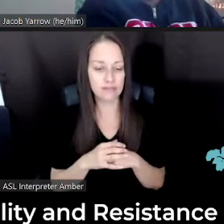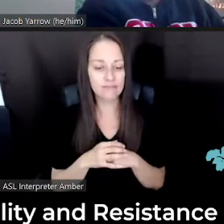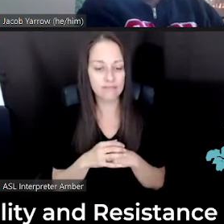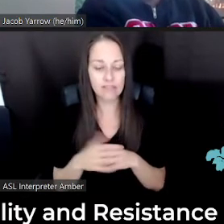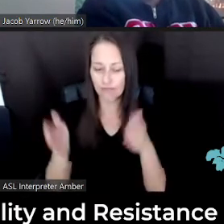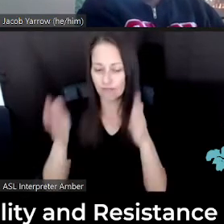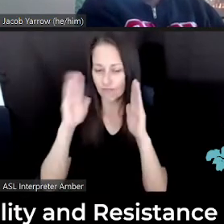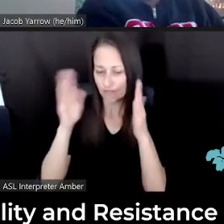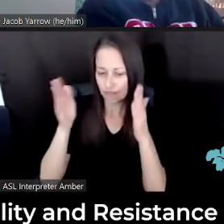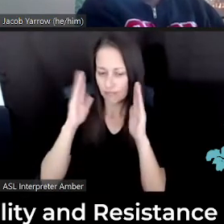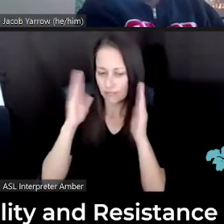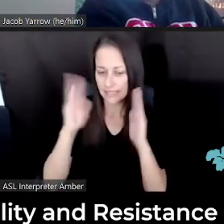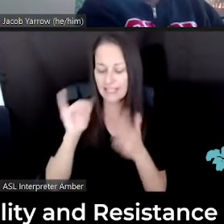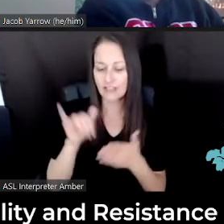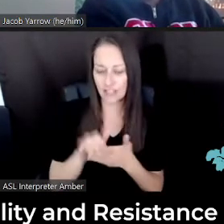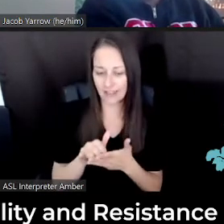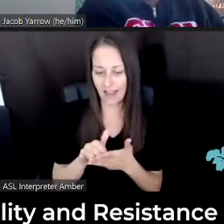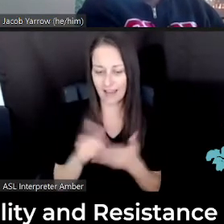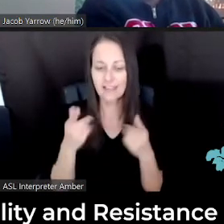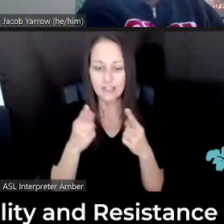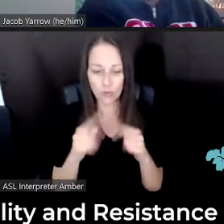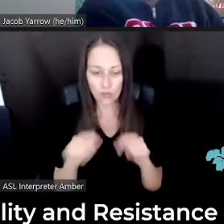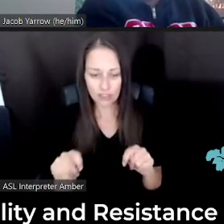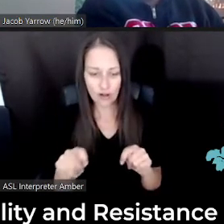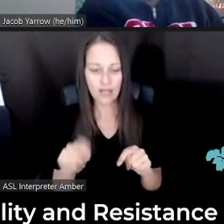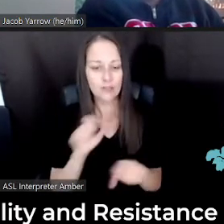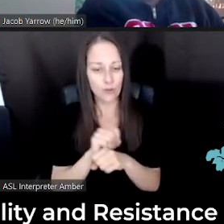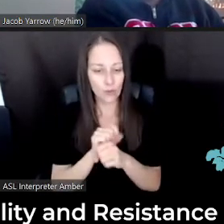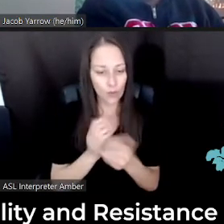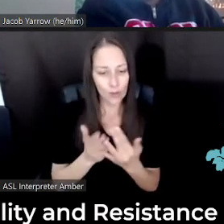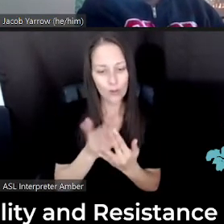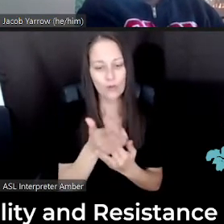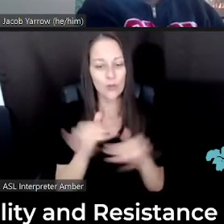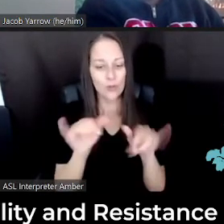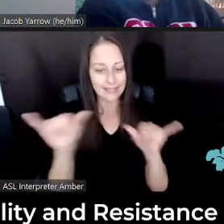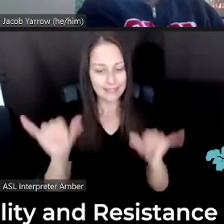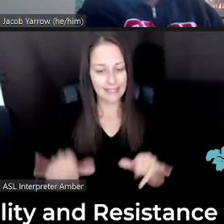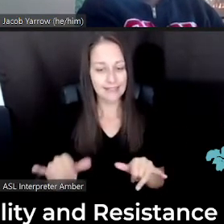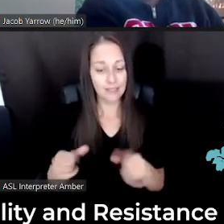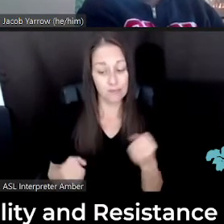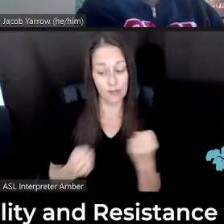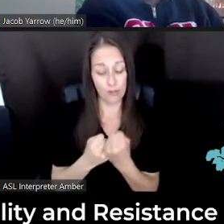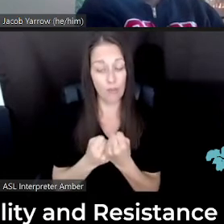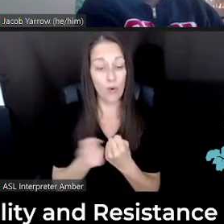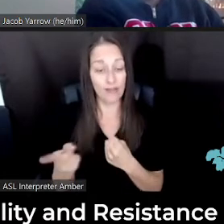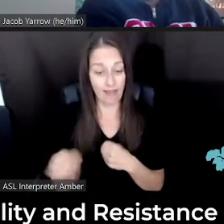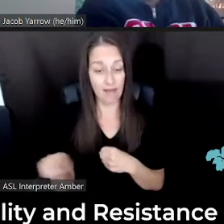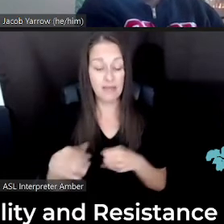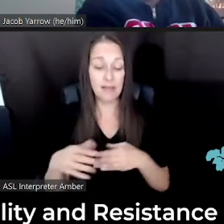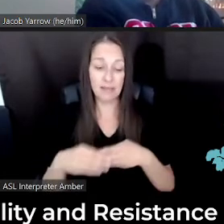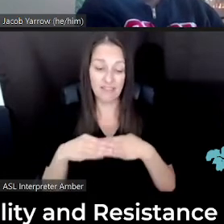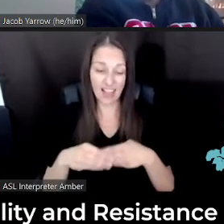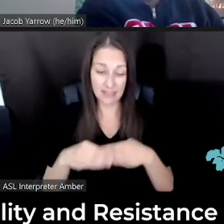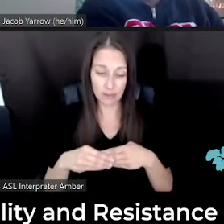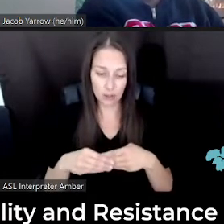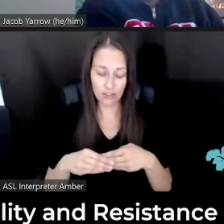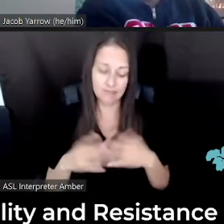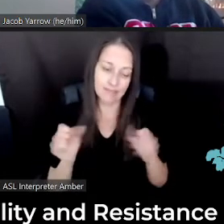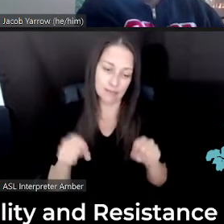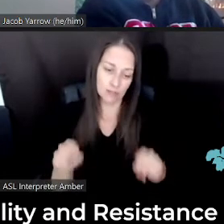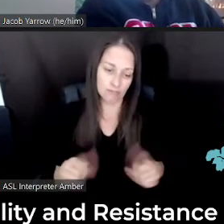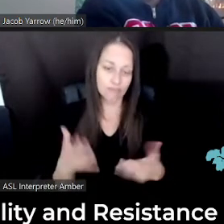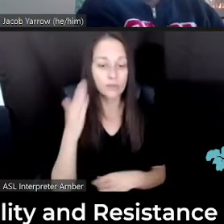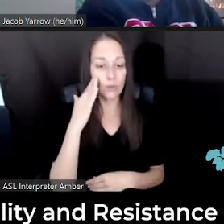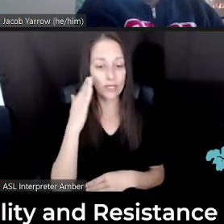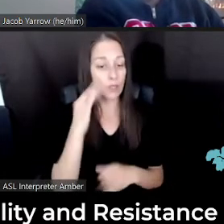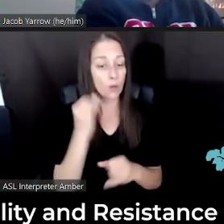as you try to work around systems to support them that and be flexible as you can, even though we know that sometimes our institutions don't make